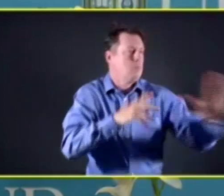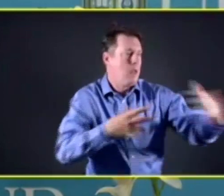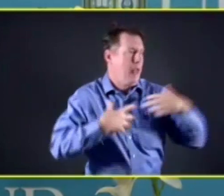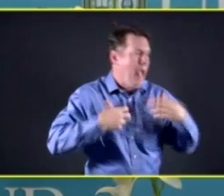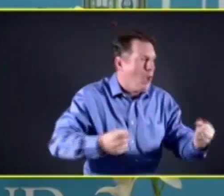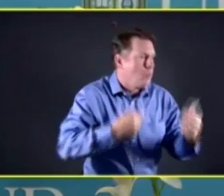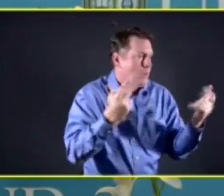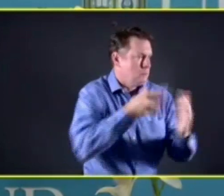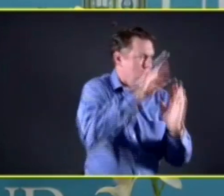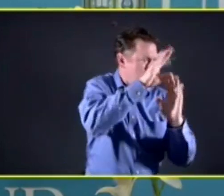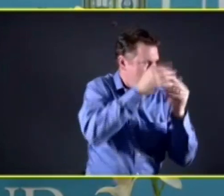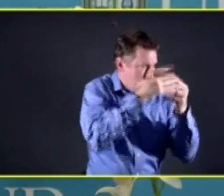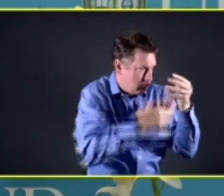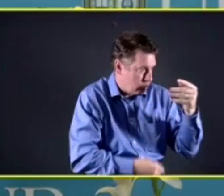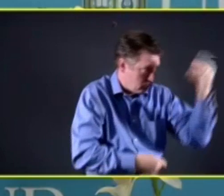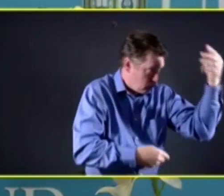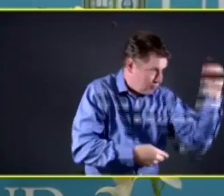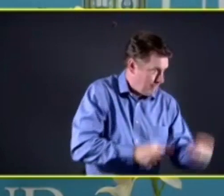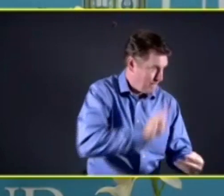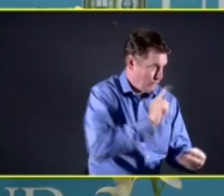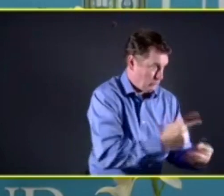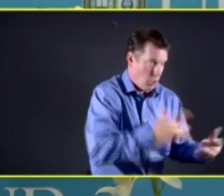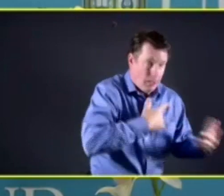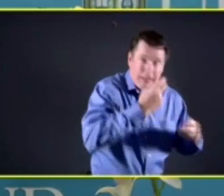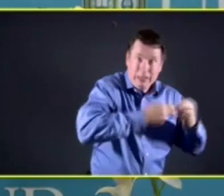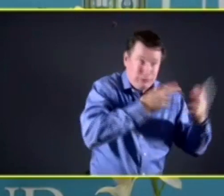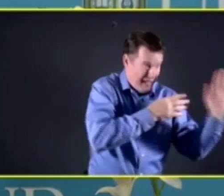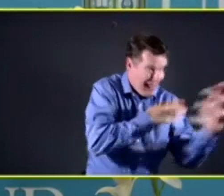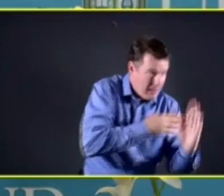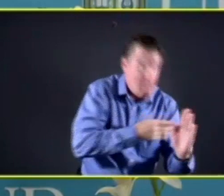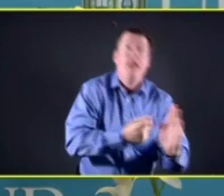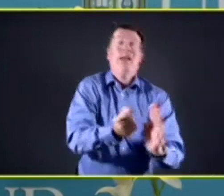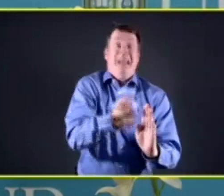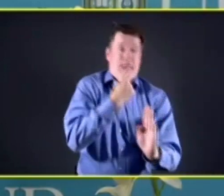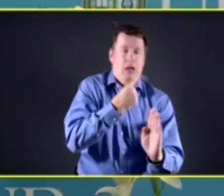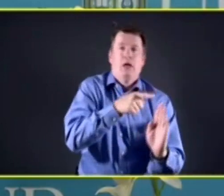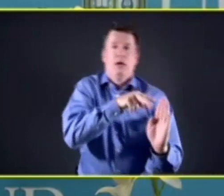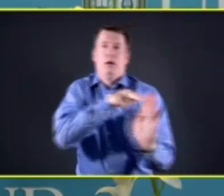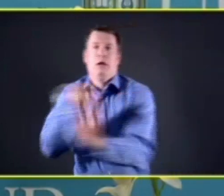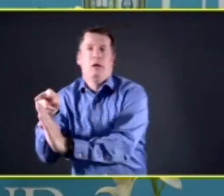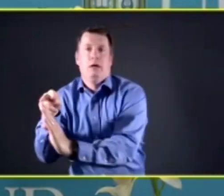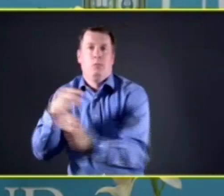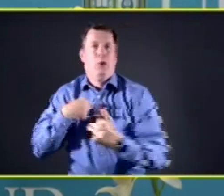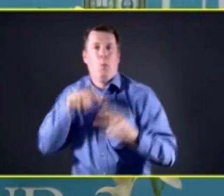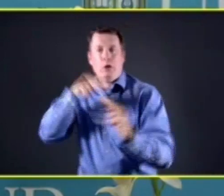occur, though. I mean, that's good evidence that this is a real possibility.